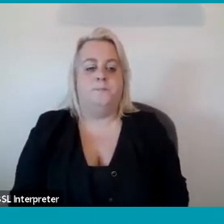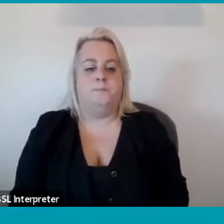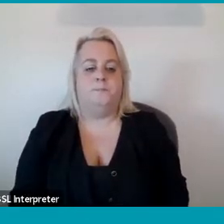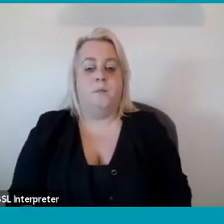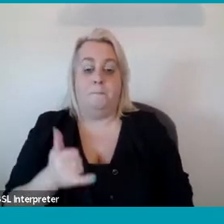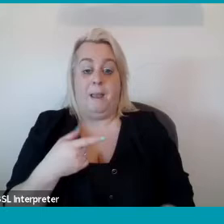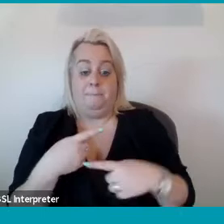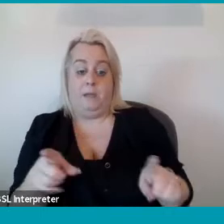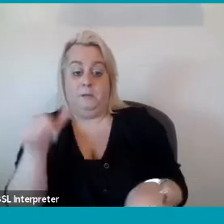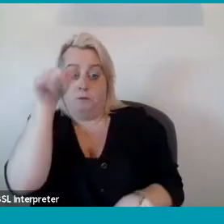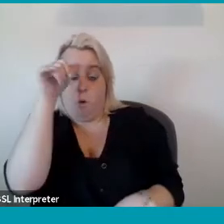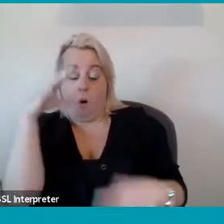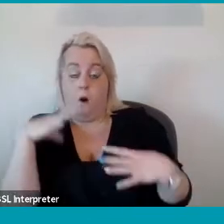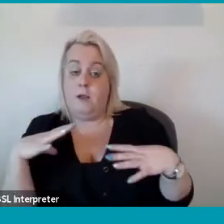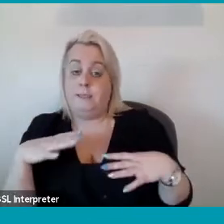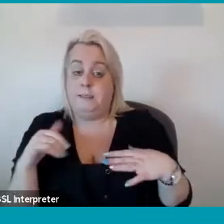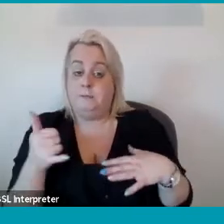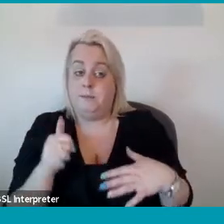knows.